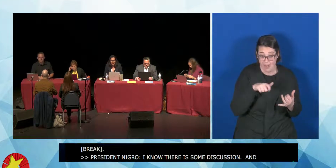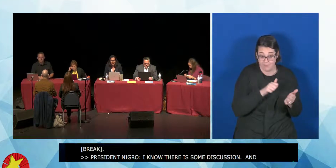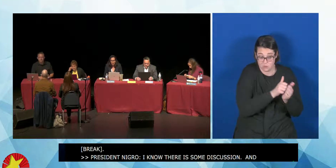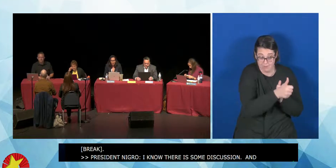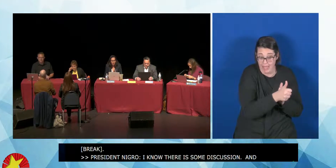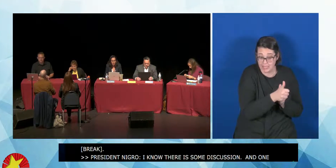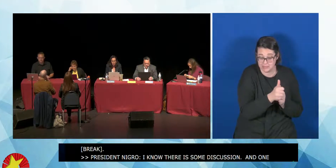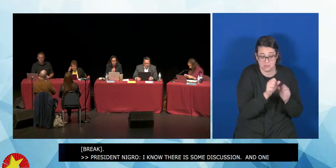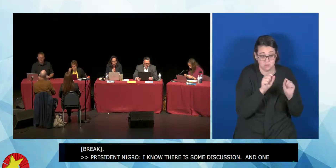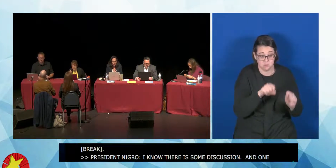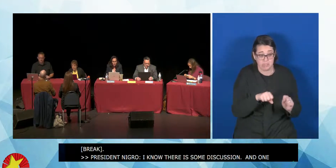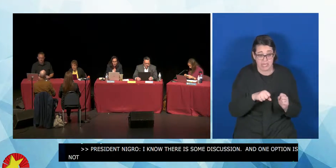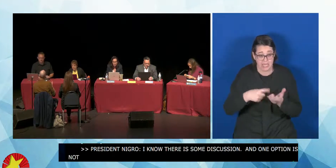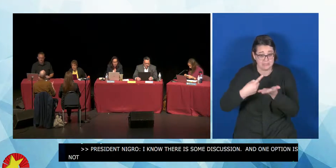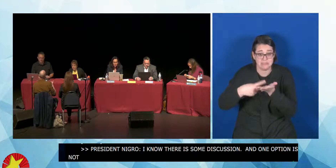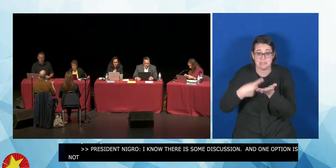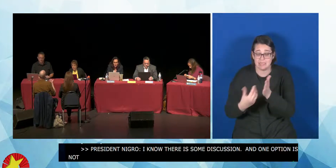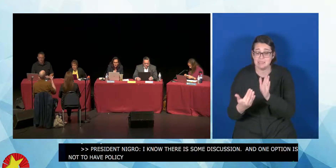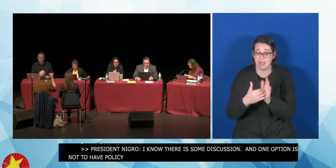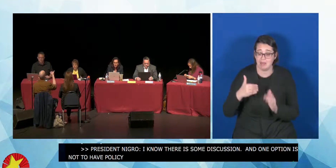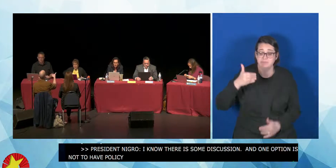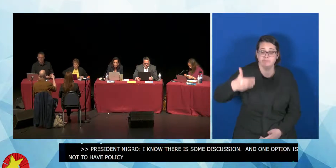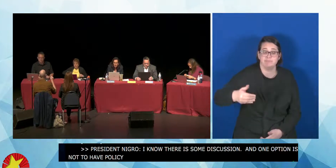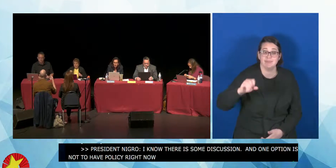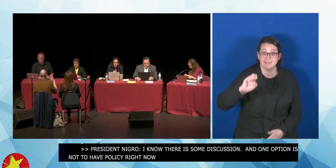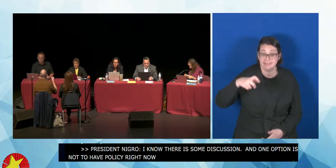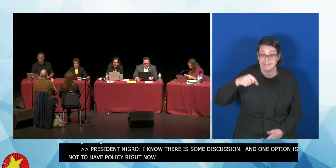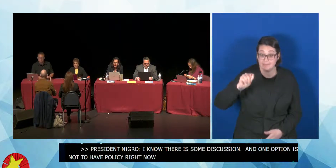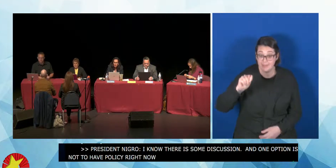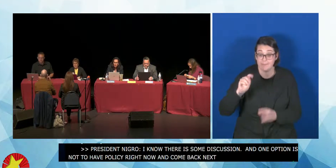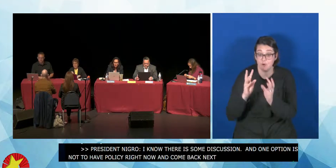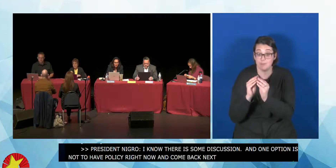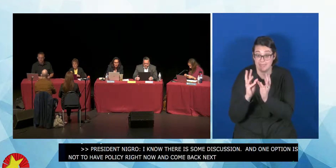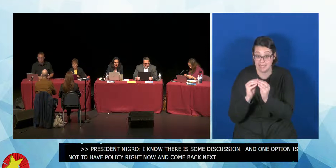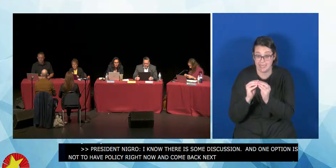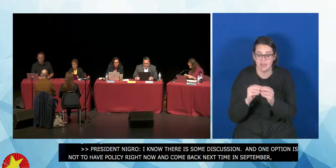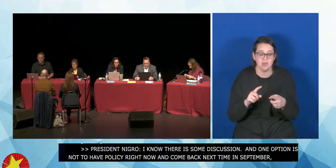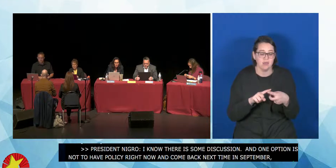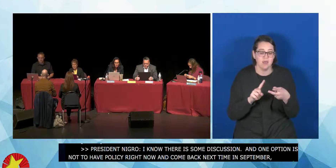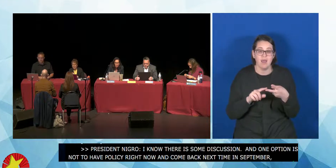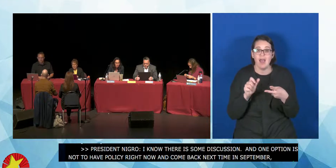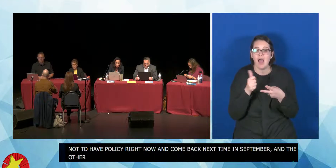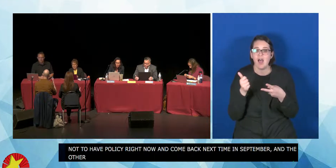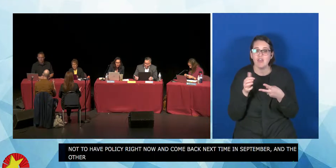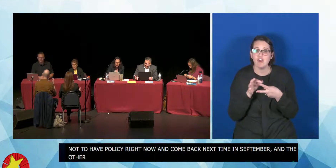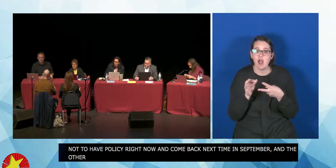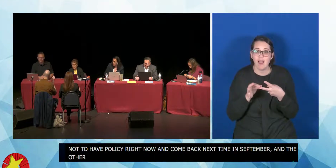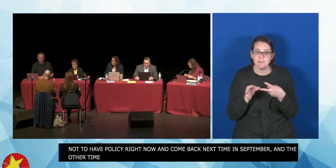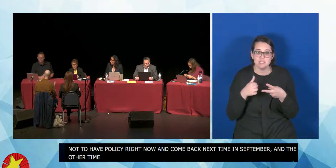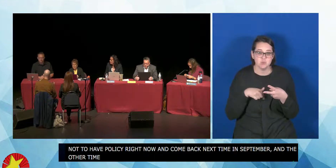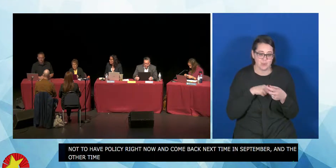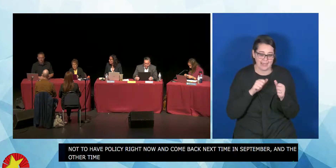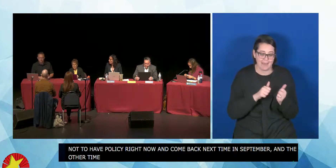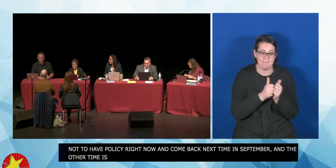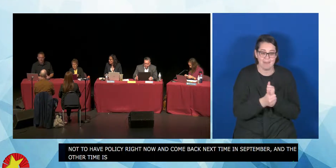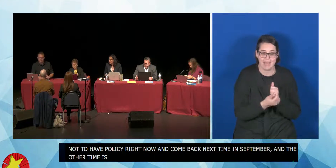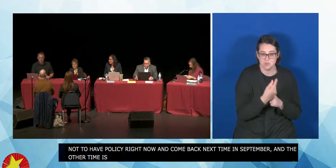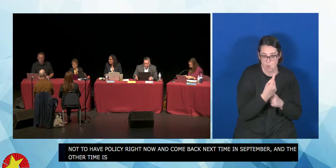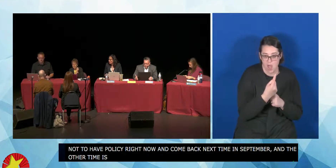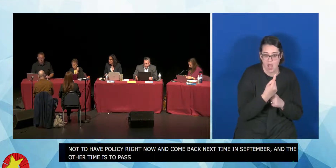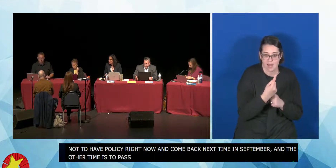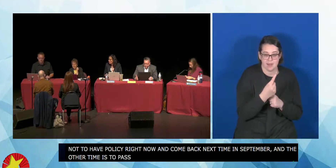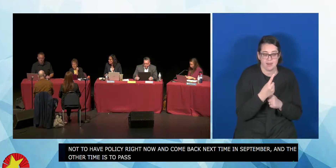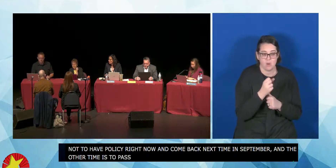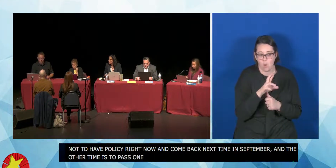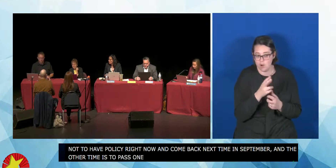come back next time in September. The other time is to pass one, well, right, we can pass